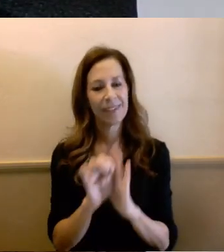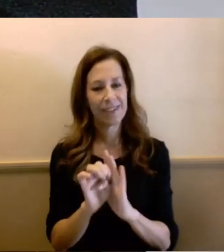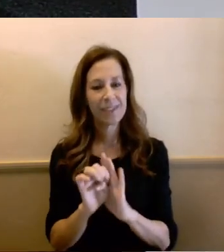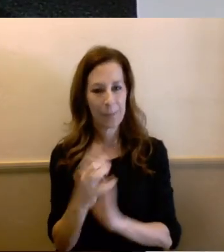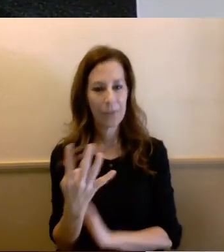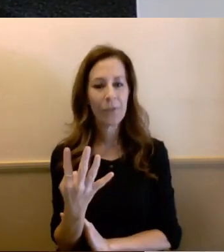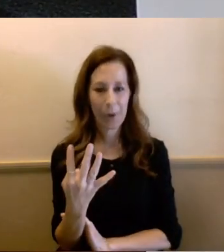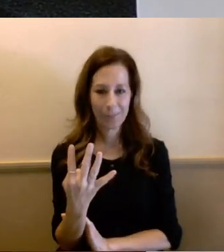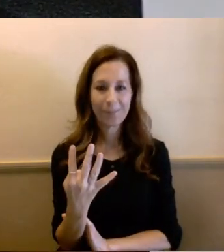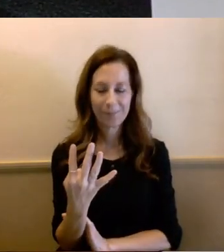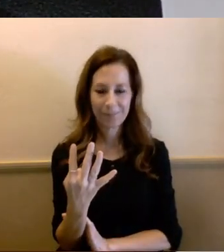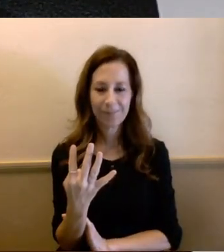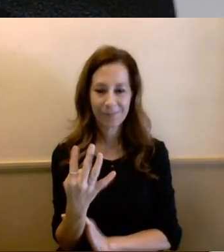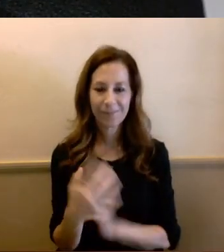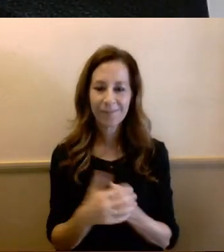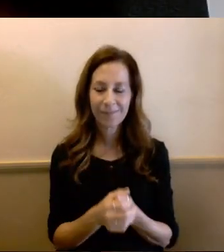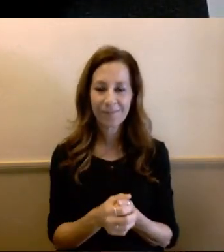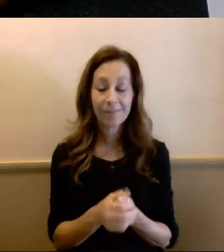Example 4.